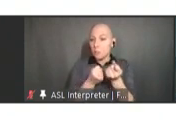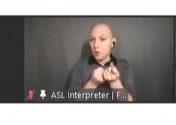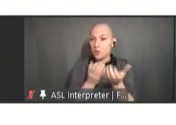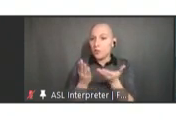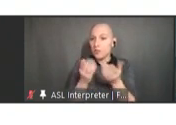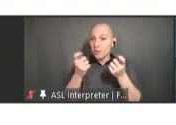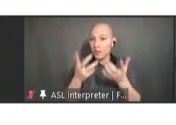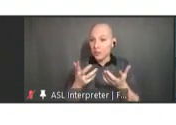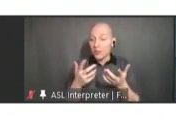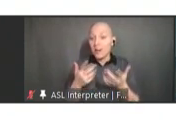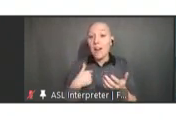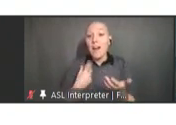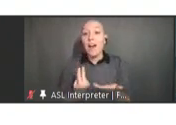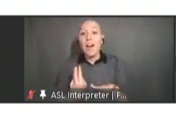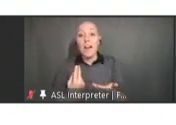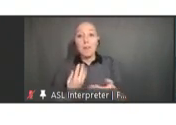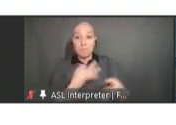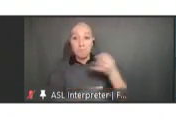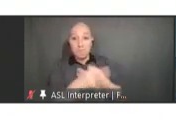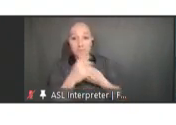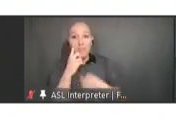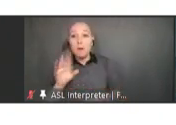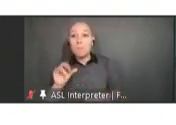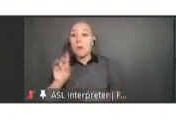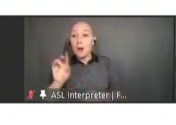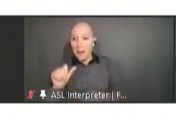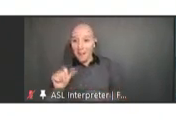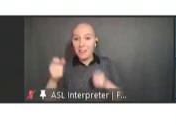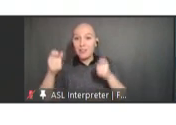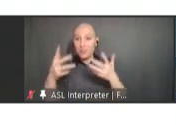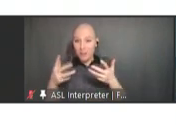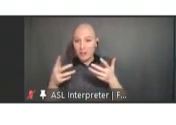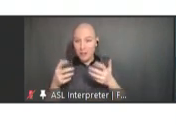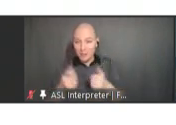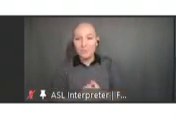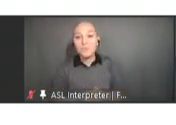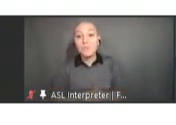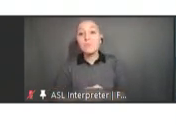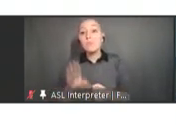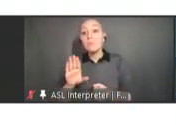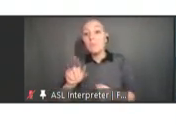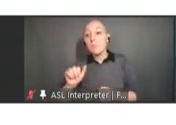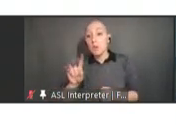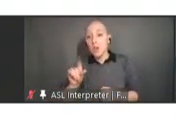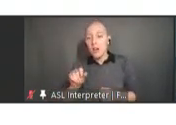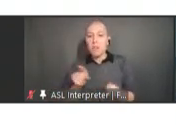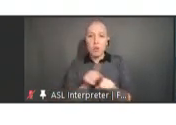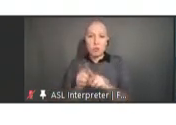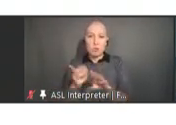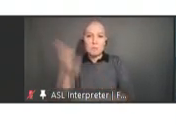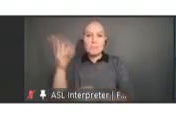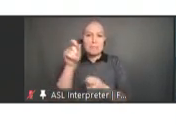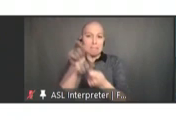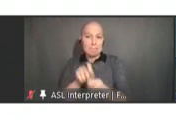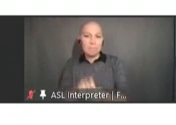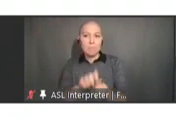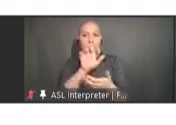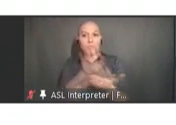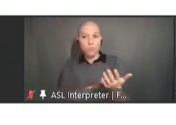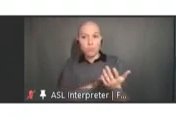BARDA Director, Dr. Gary Disbro. So BARDA also submitted a detailed written report on the efforts that we